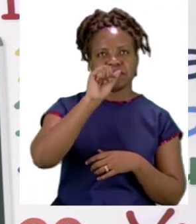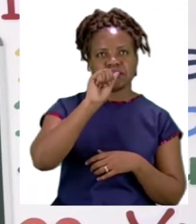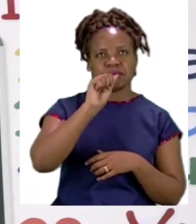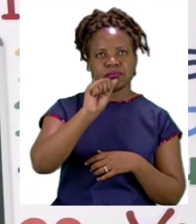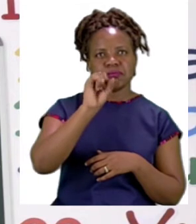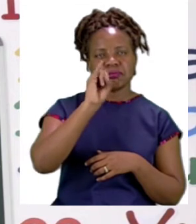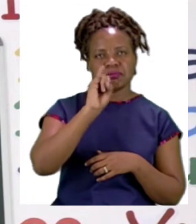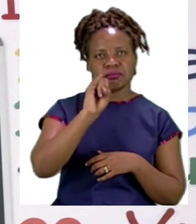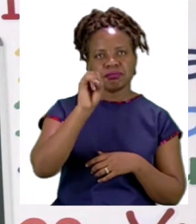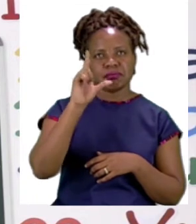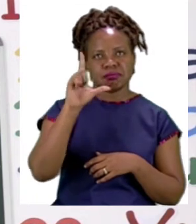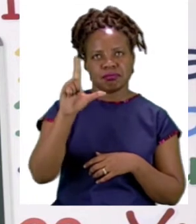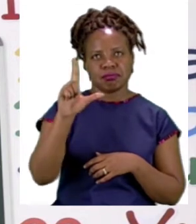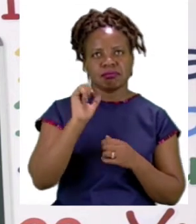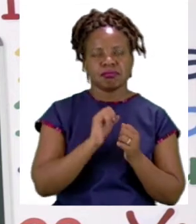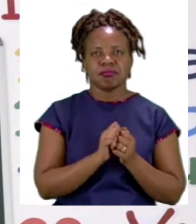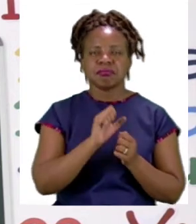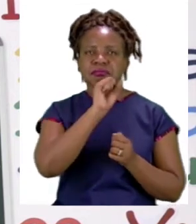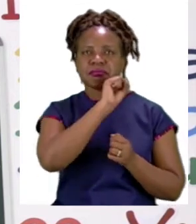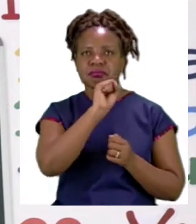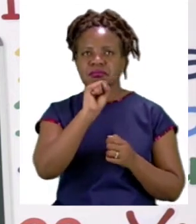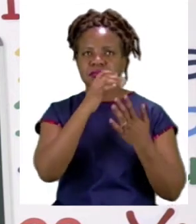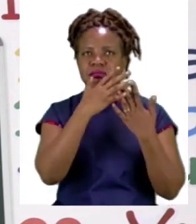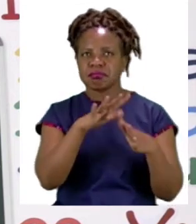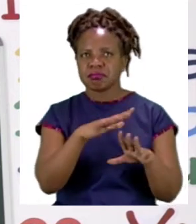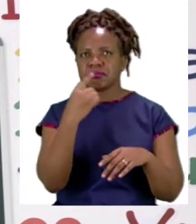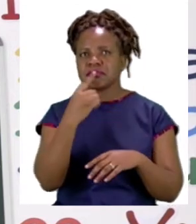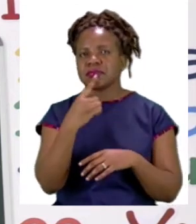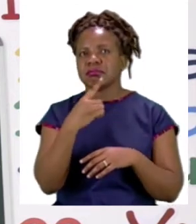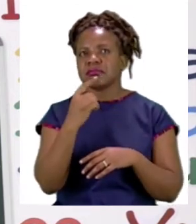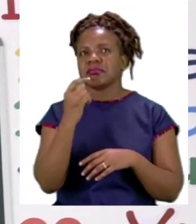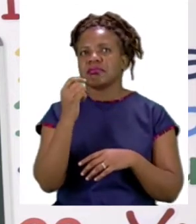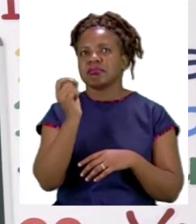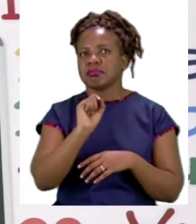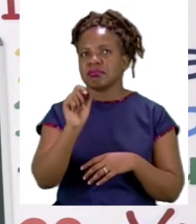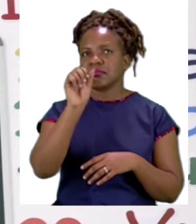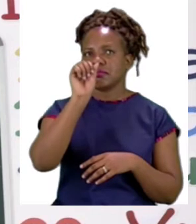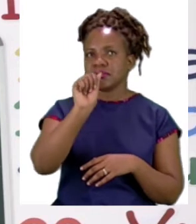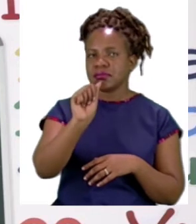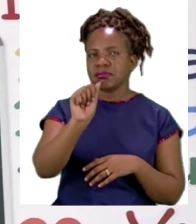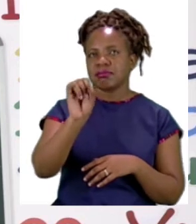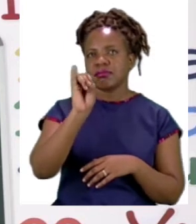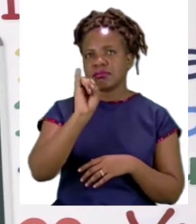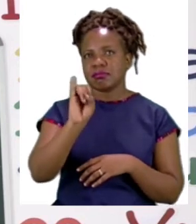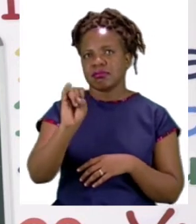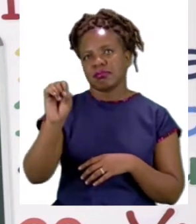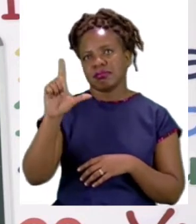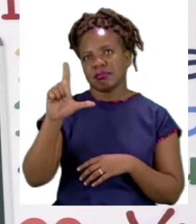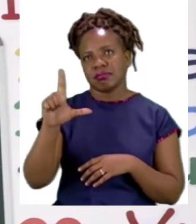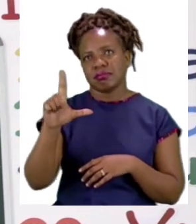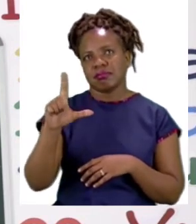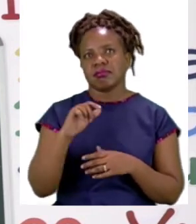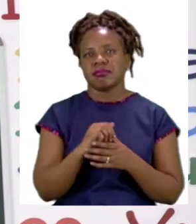all we have to do is complete it in the crossword. Our S is already where it needs to be. So that